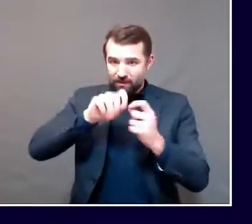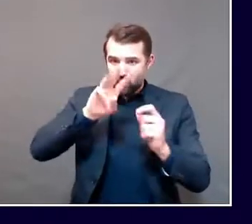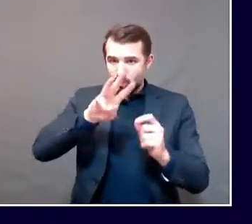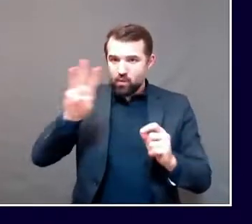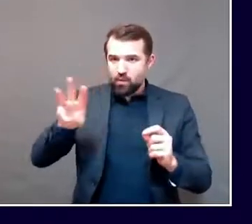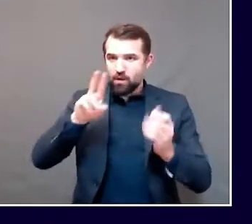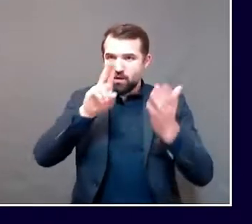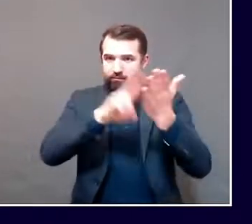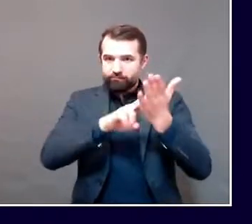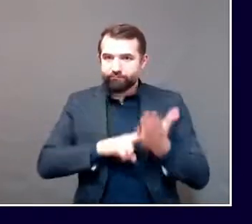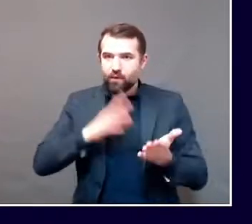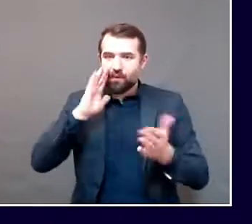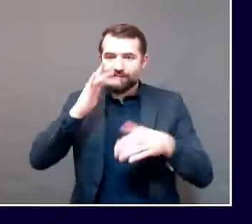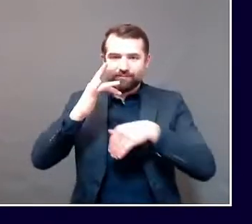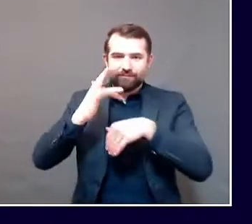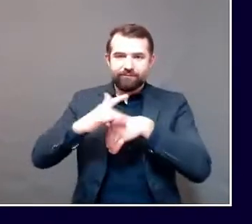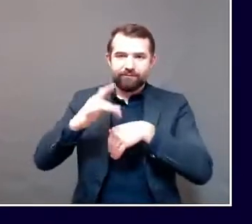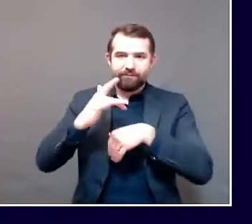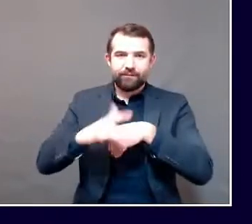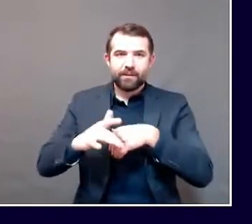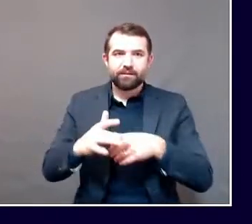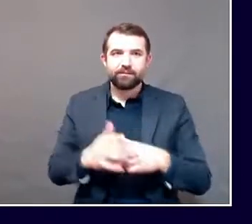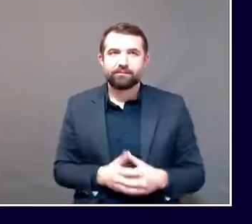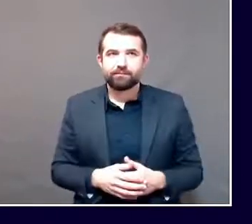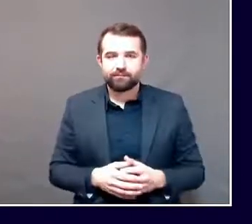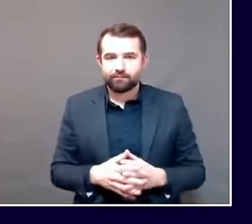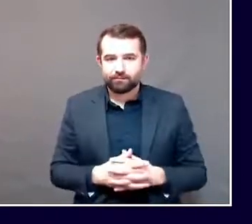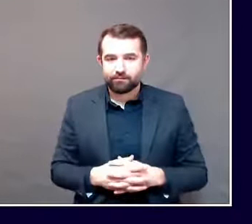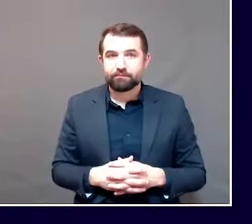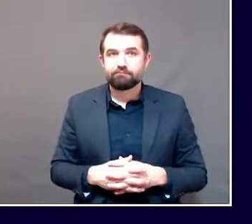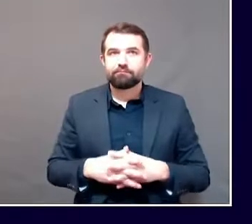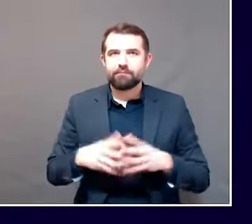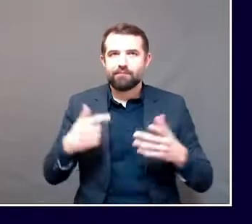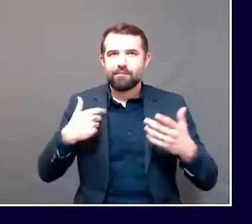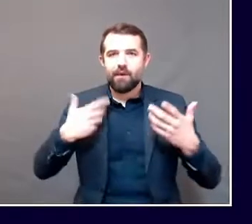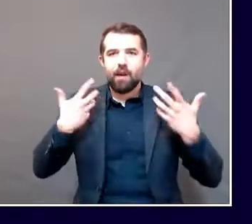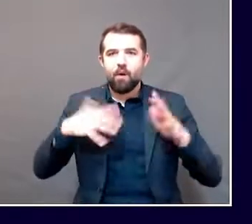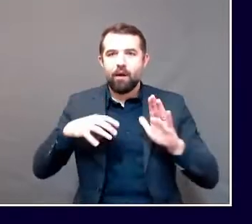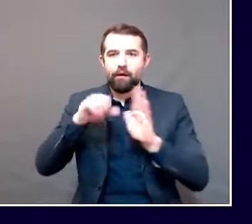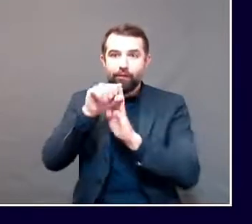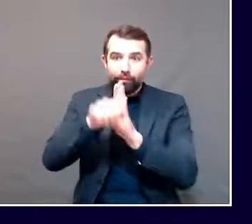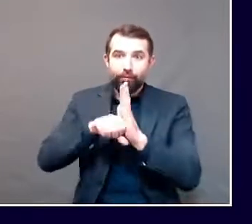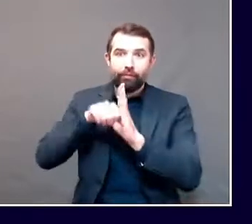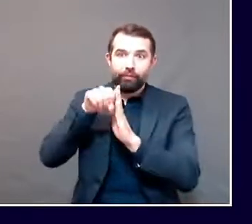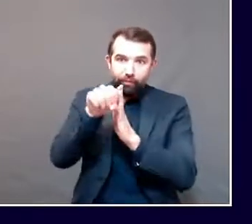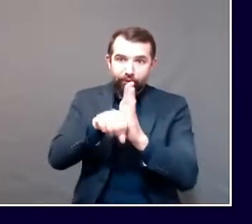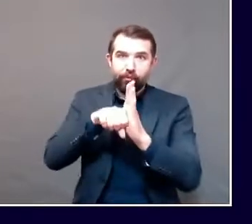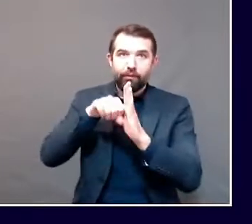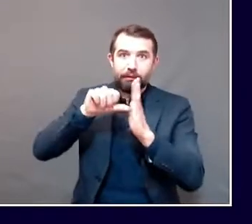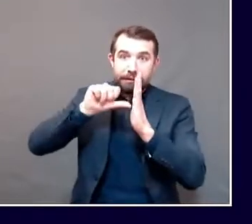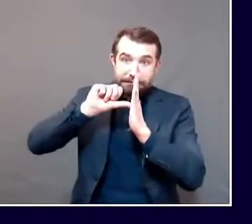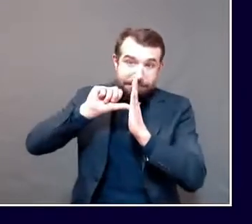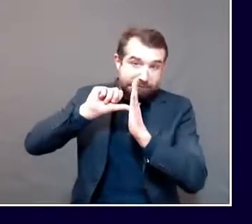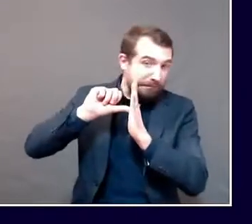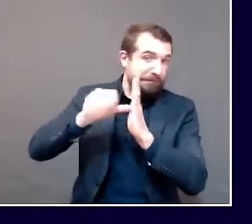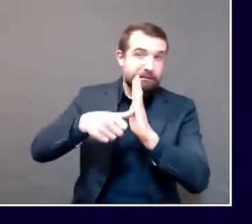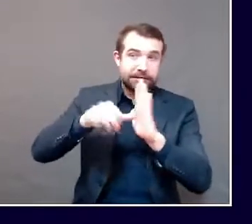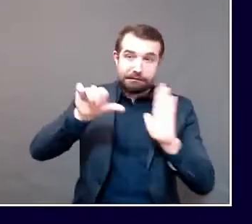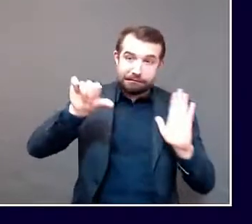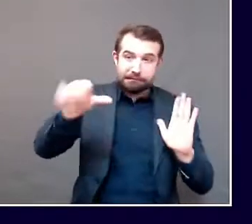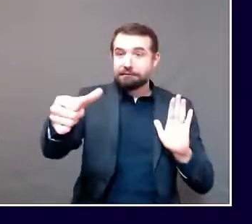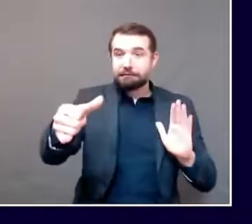Sure, Patrick. I don't want to oversell this. What this will be is a website where folks can go